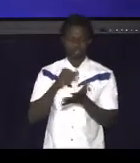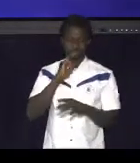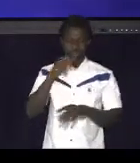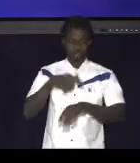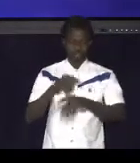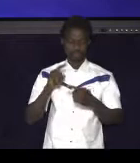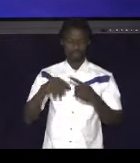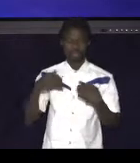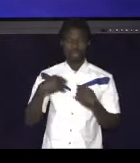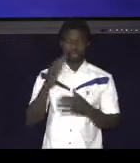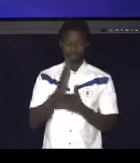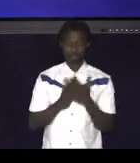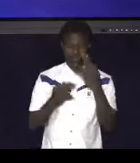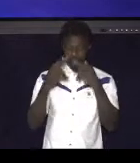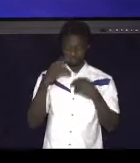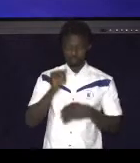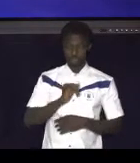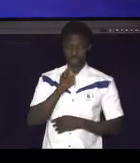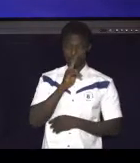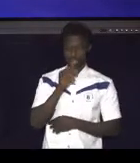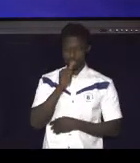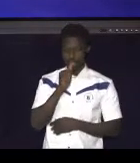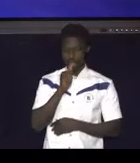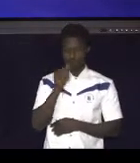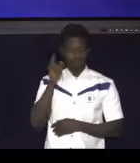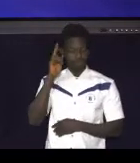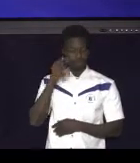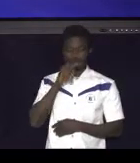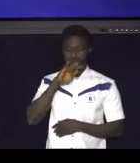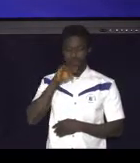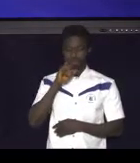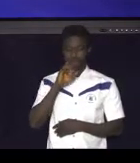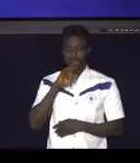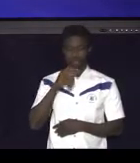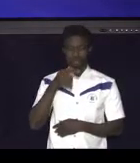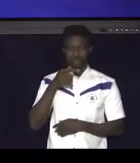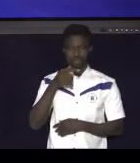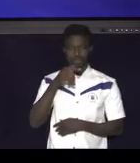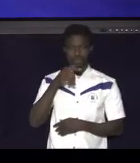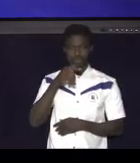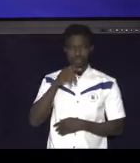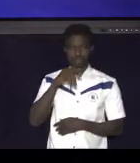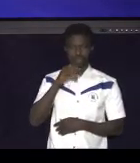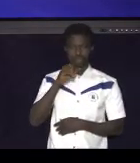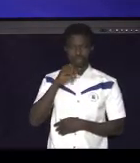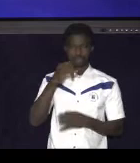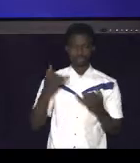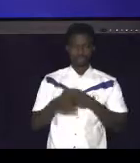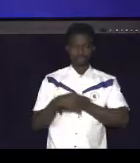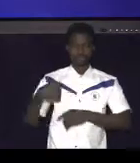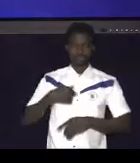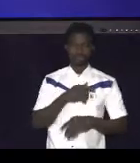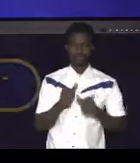have some fun. I am Uncle Agbaje. Today in mathematics, we will continue our work on angles. Angles are a